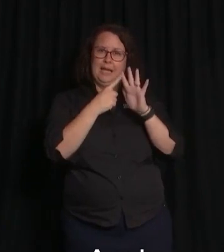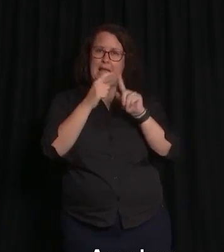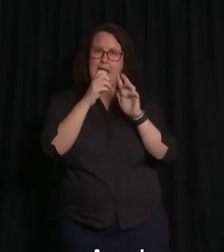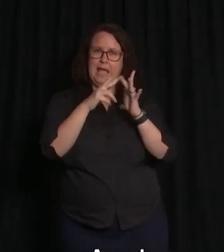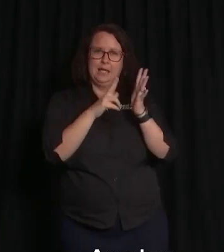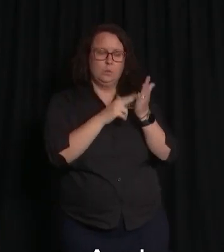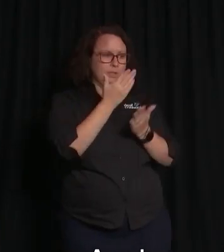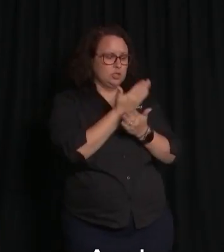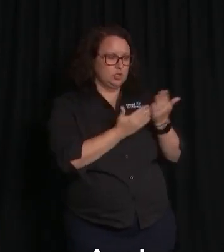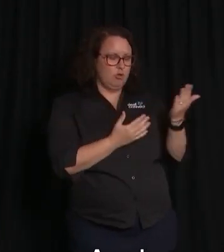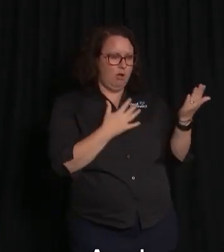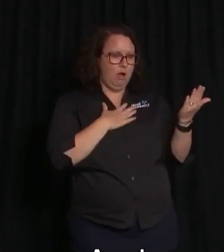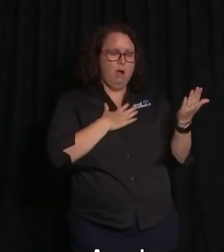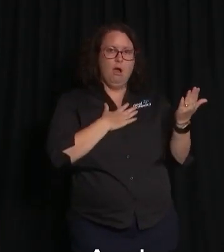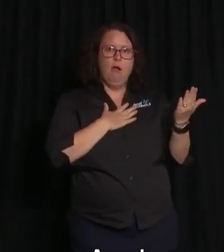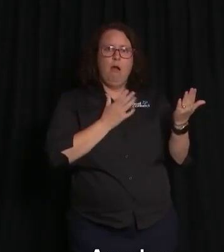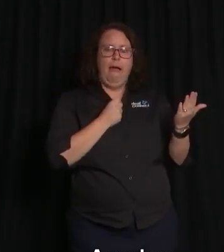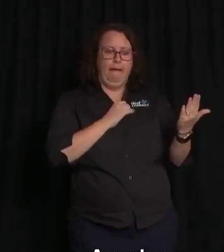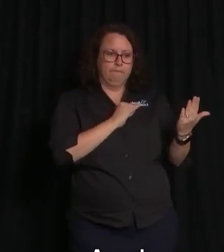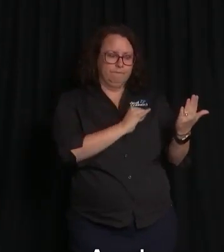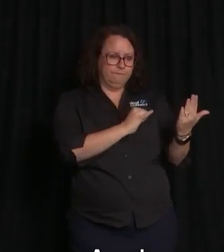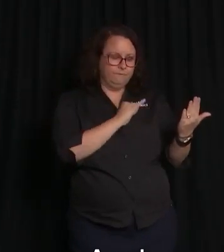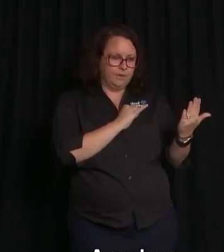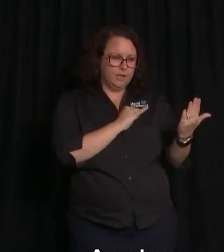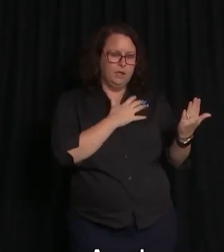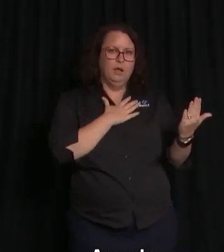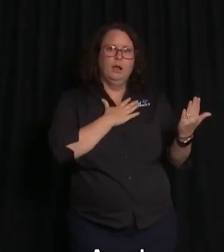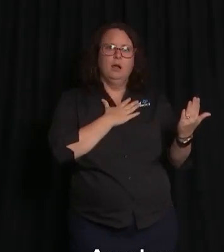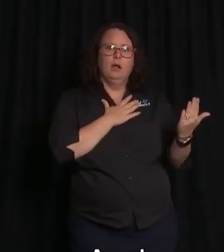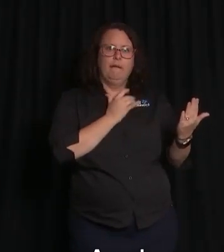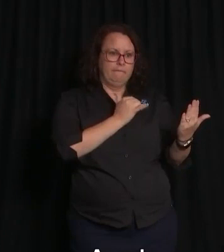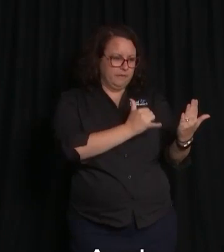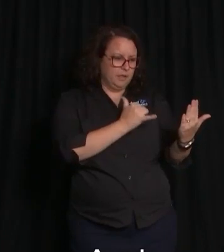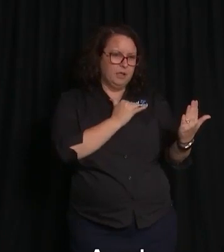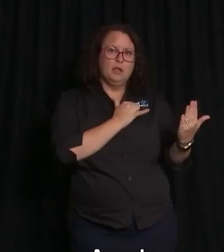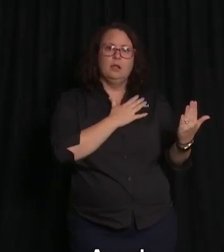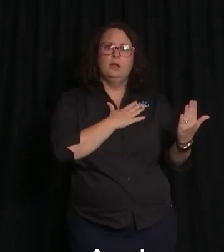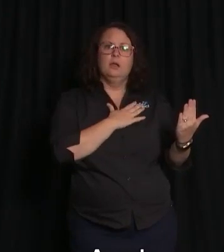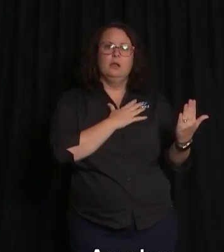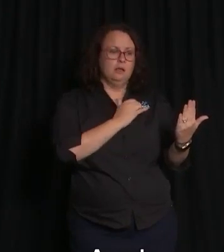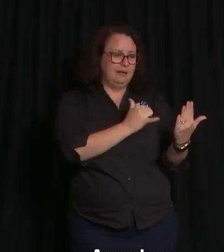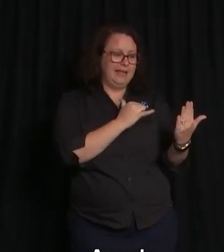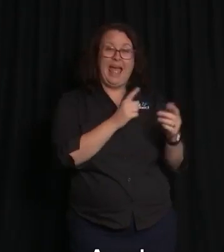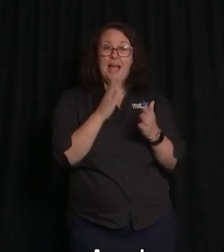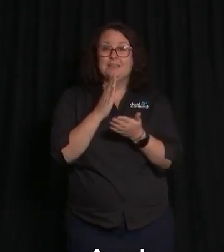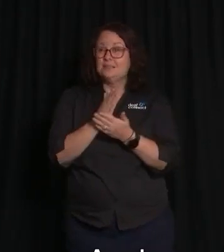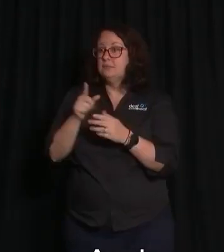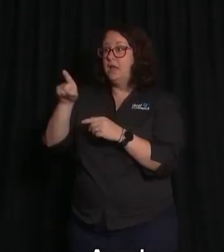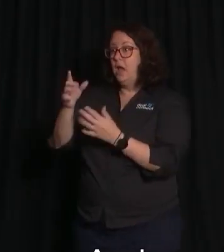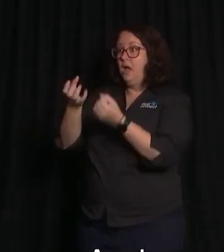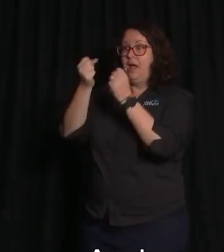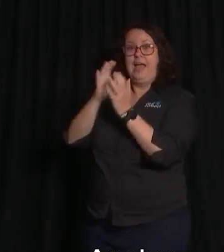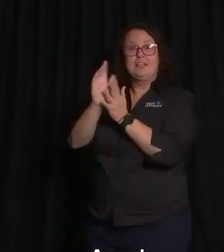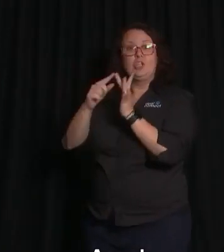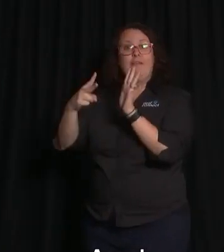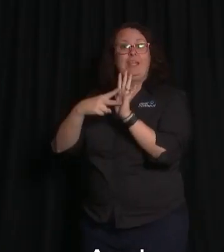of his experiences were so painfully familiar to me and those of us who are newly diagnosed with HIV today. It struck me that while so much